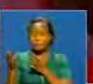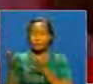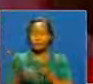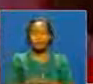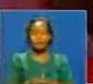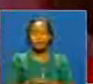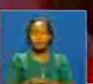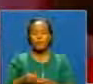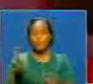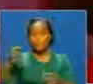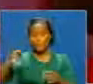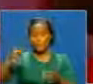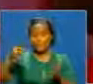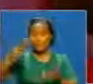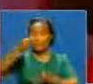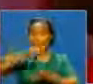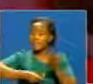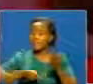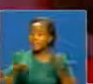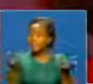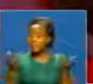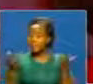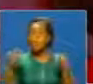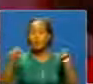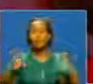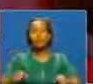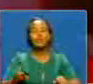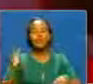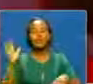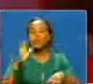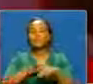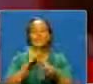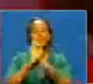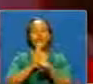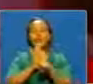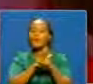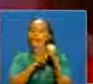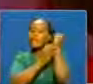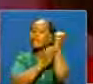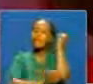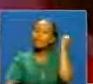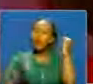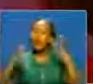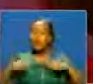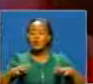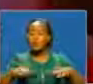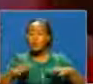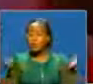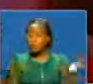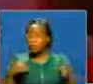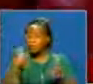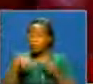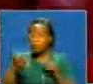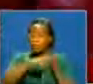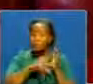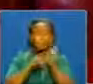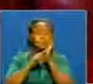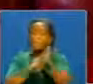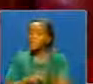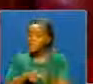This tax could have affected majority of the hustlers of this country that we represent, and we're not shying away